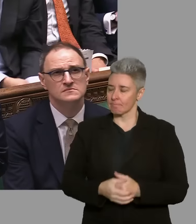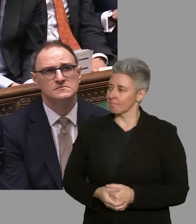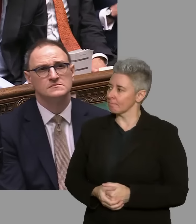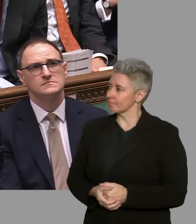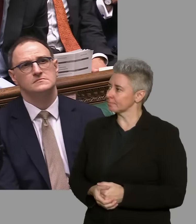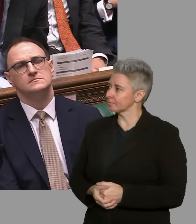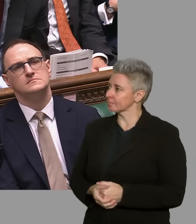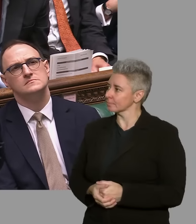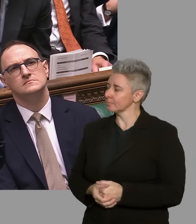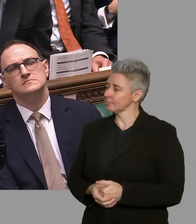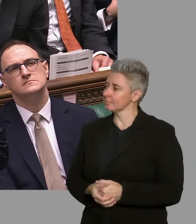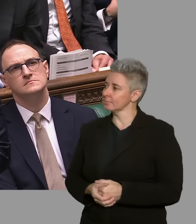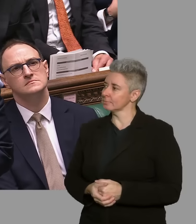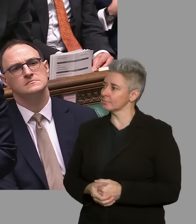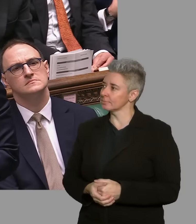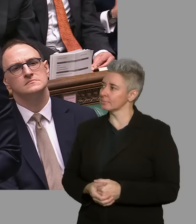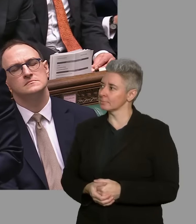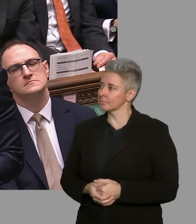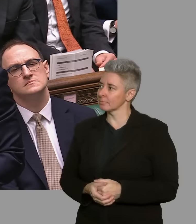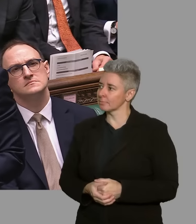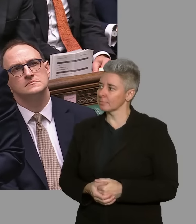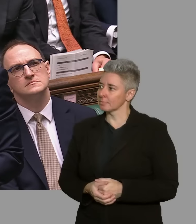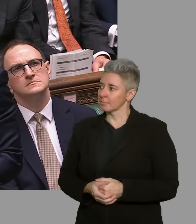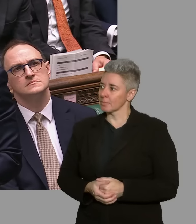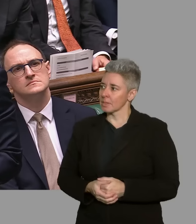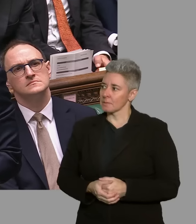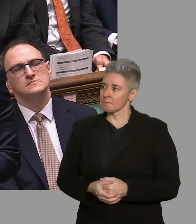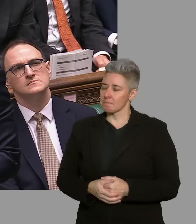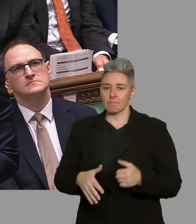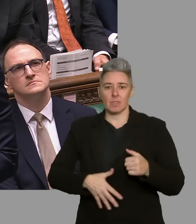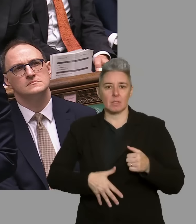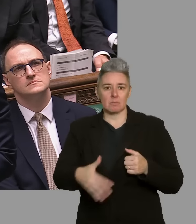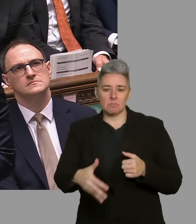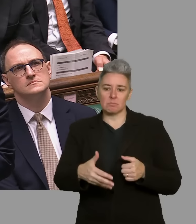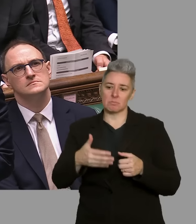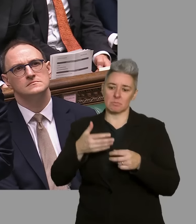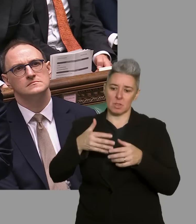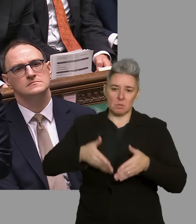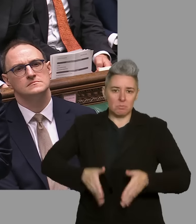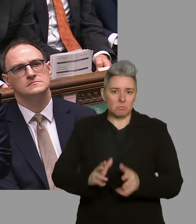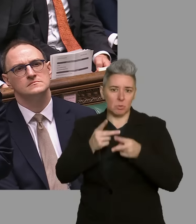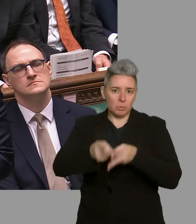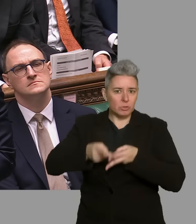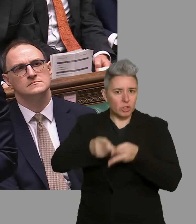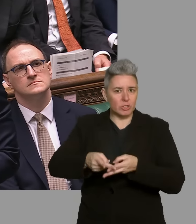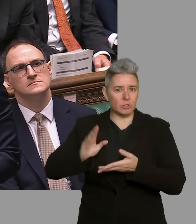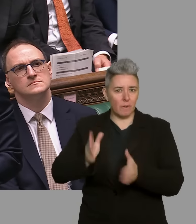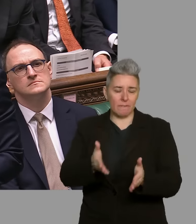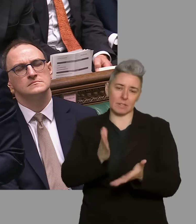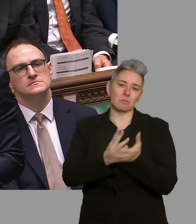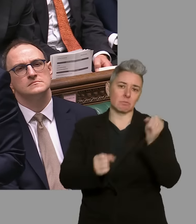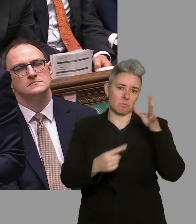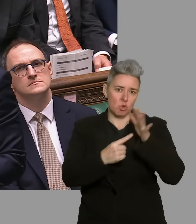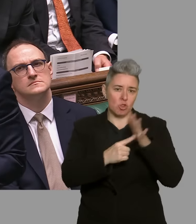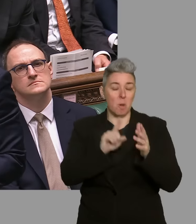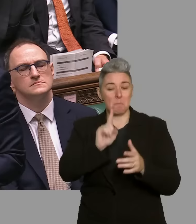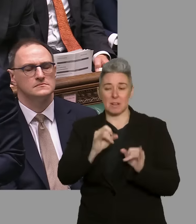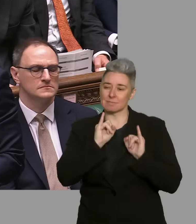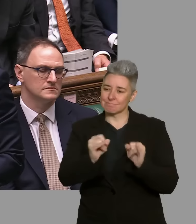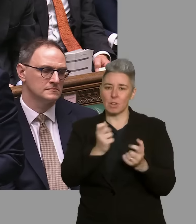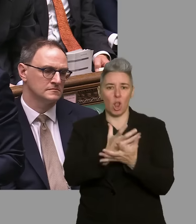women are being failed. At Cheltenham General Hospital, the Evita Birth Centre was temporarily closed for labour and births back